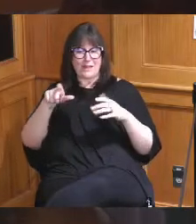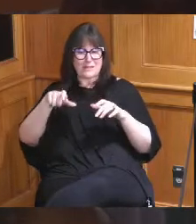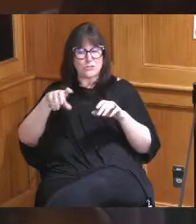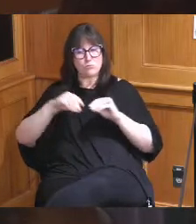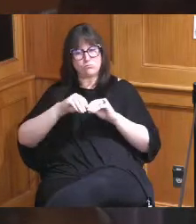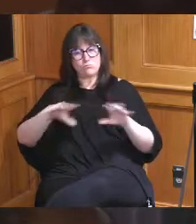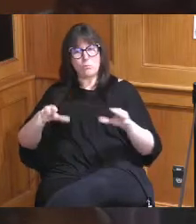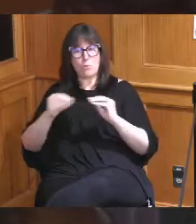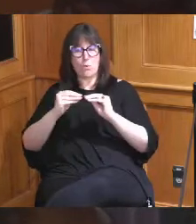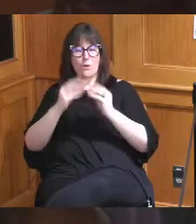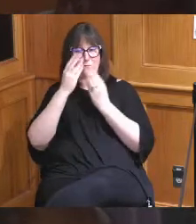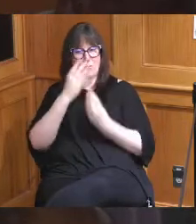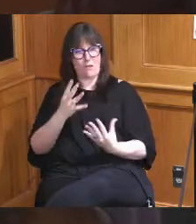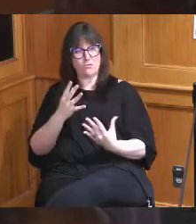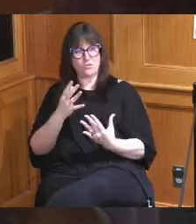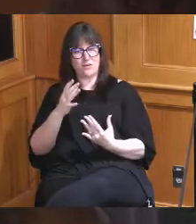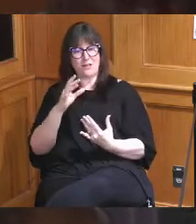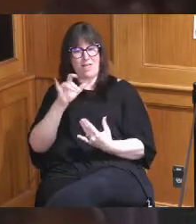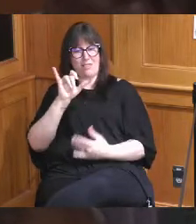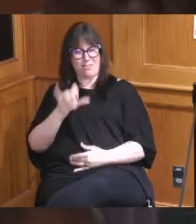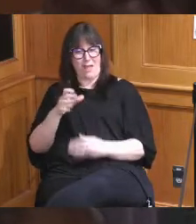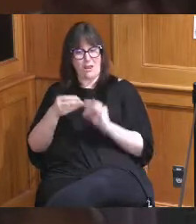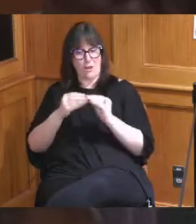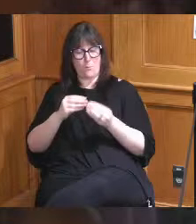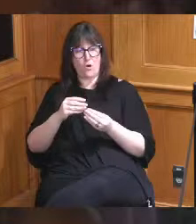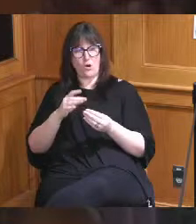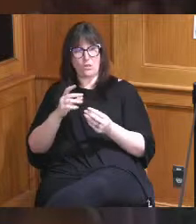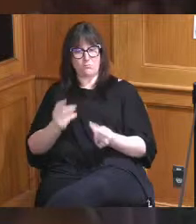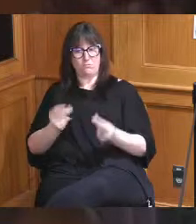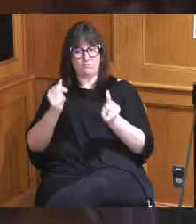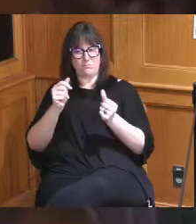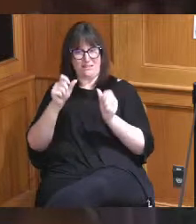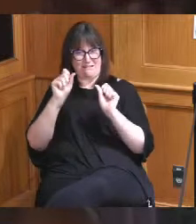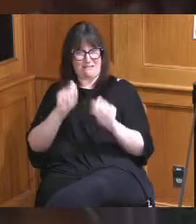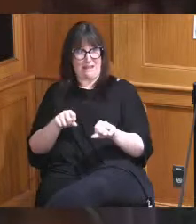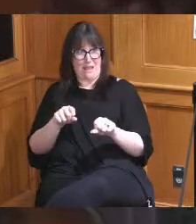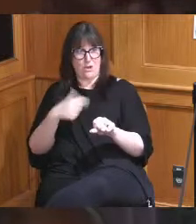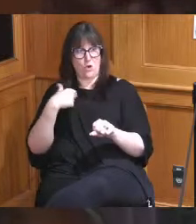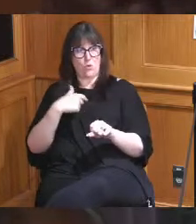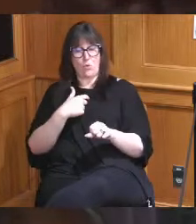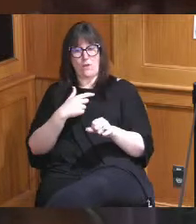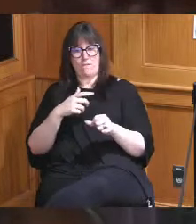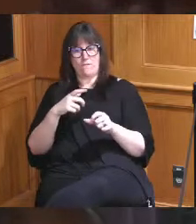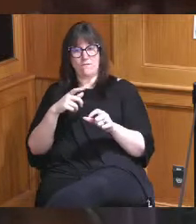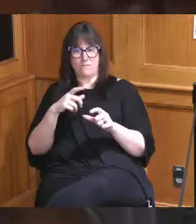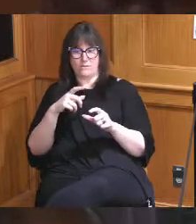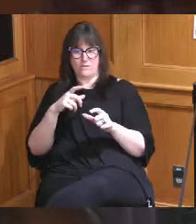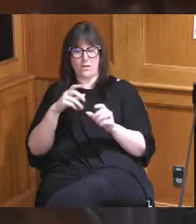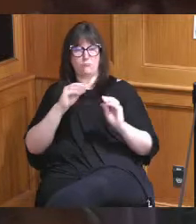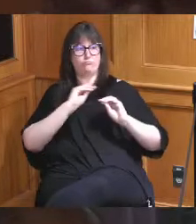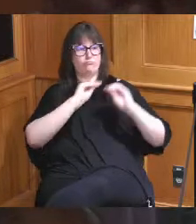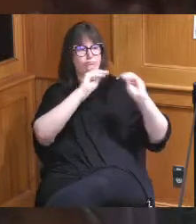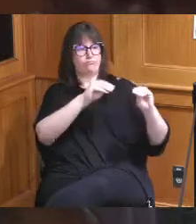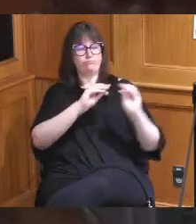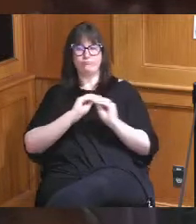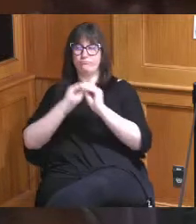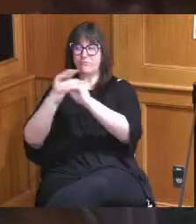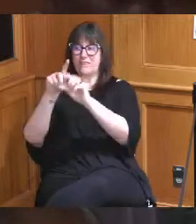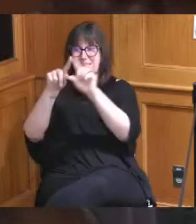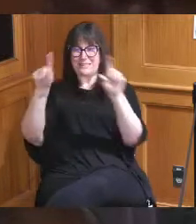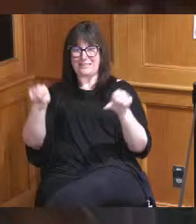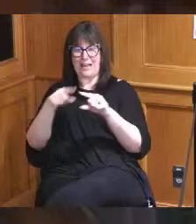program and make sure that people have that hotline number handy. We've also talked about installing different signage in places like garages